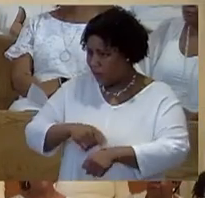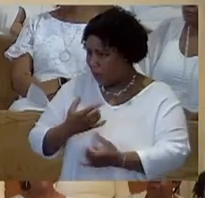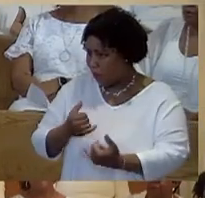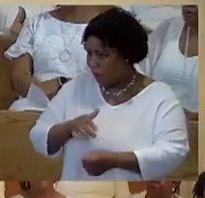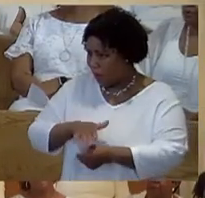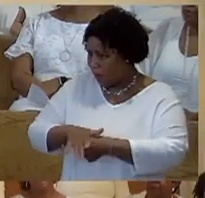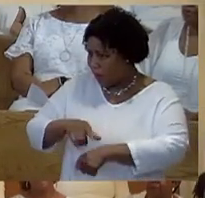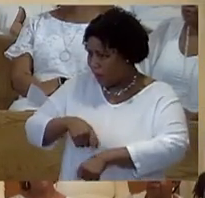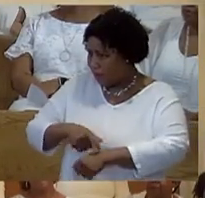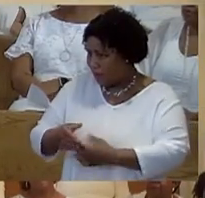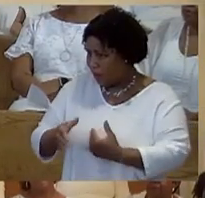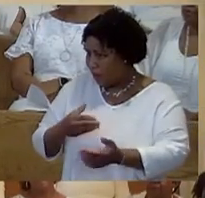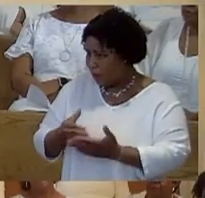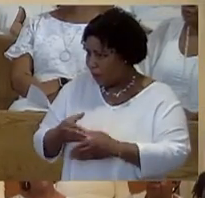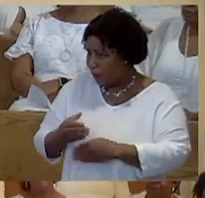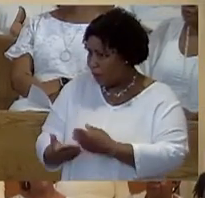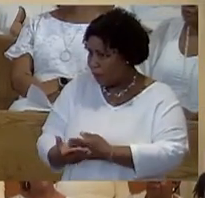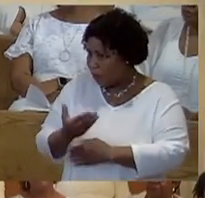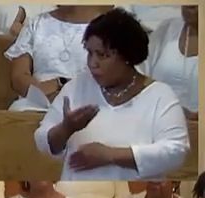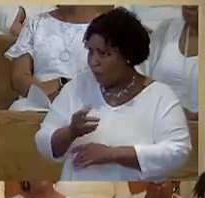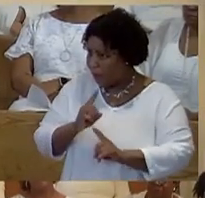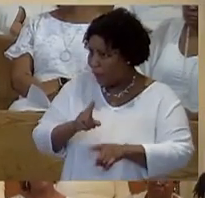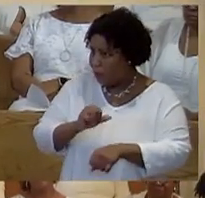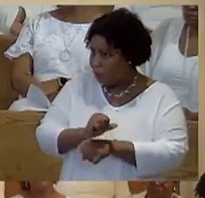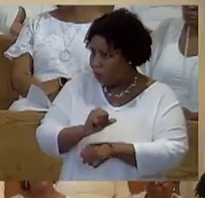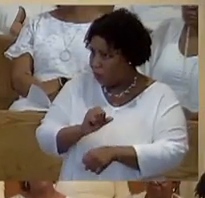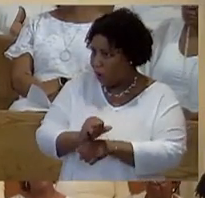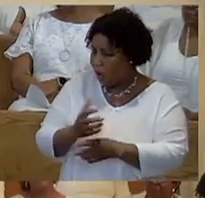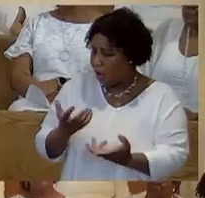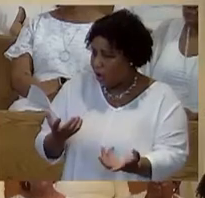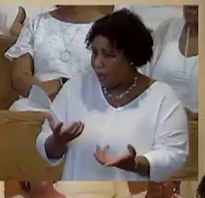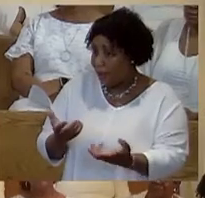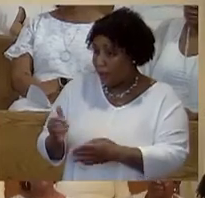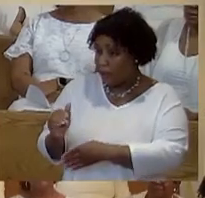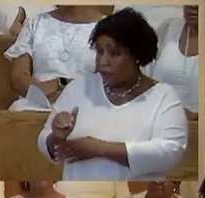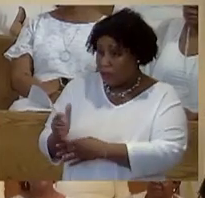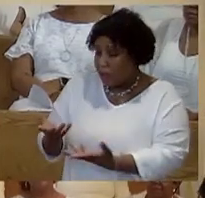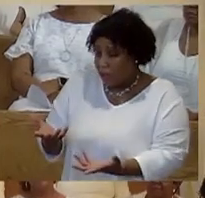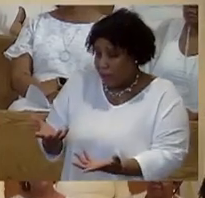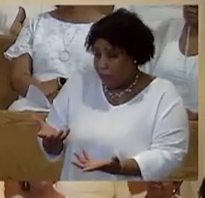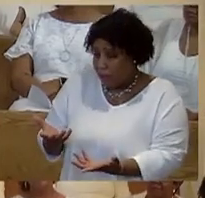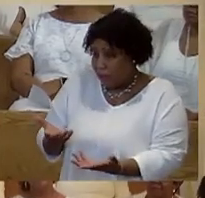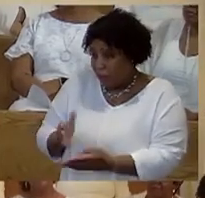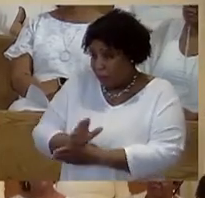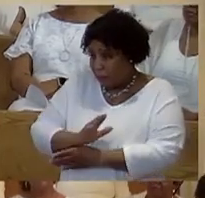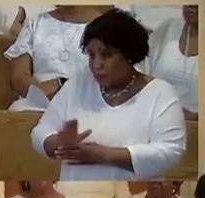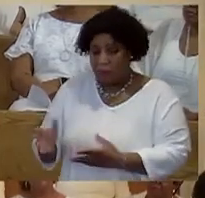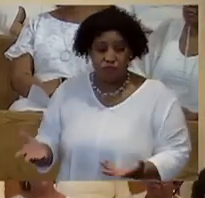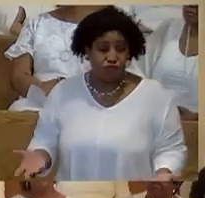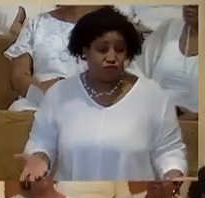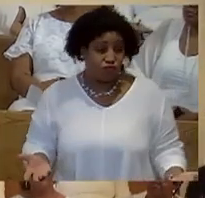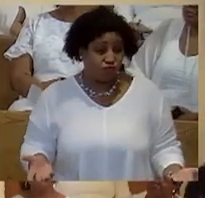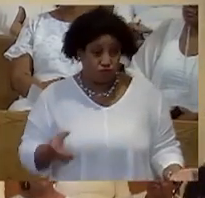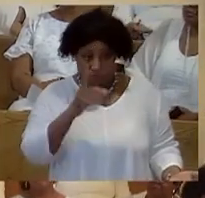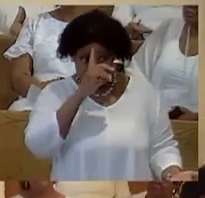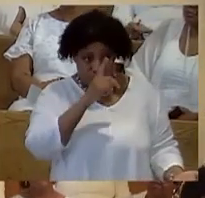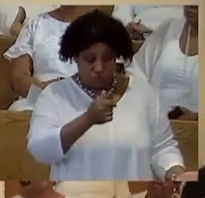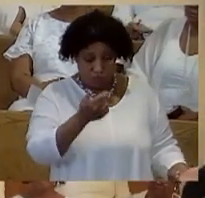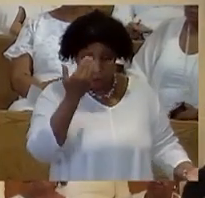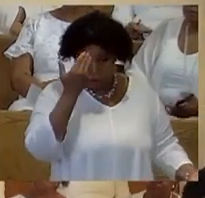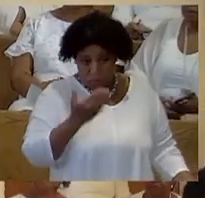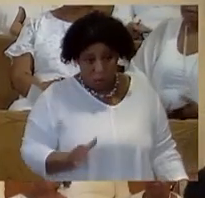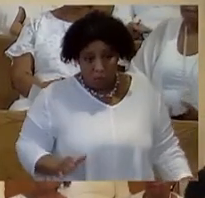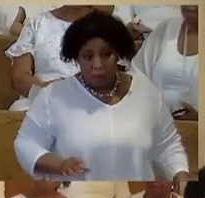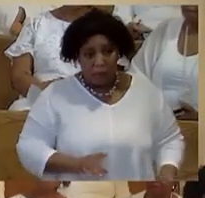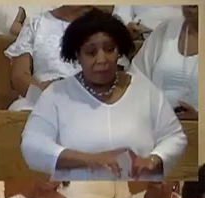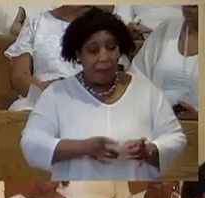in a day. I got to punch a clock in the morning. I got to go to work in the evening. Well, I don't know when you're going to spend time with Jesus, but